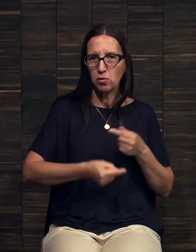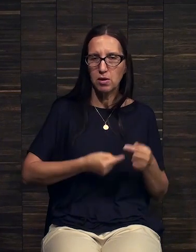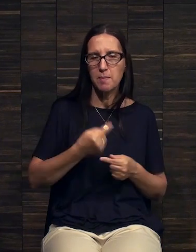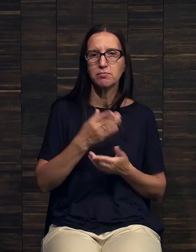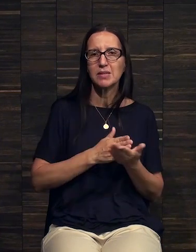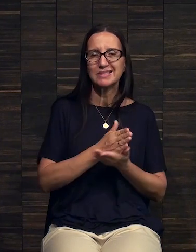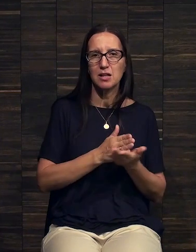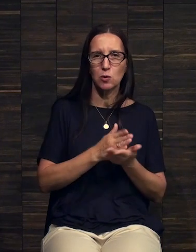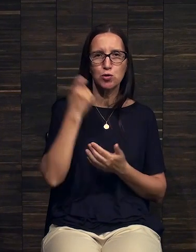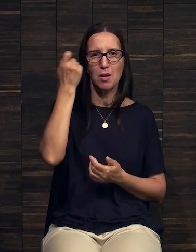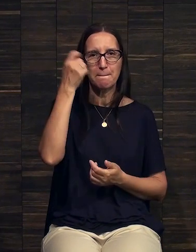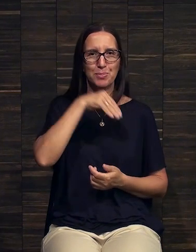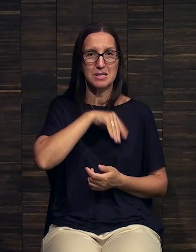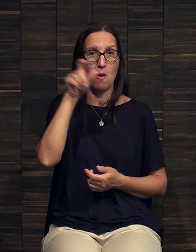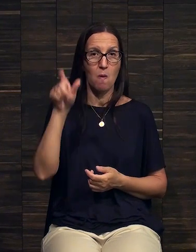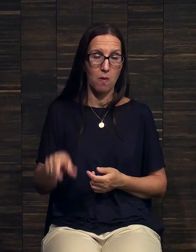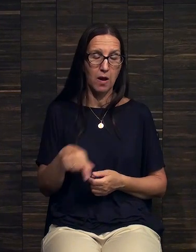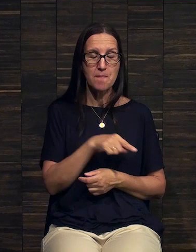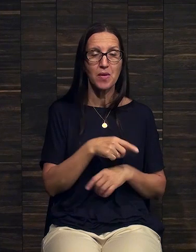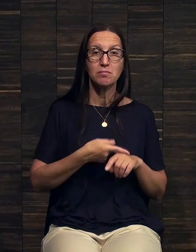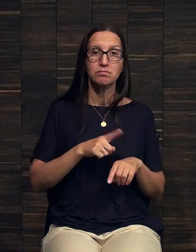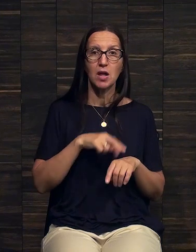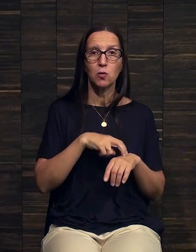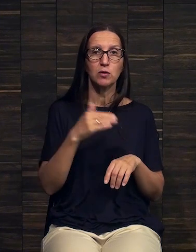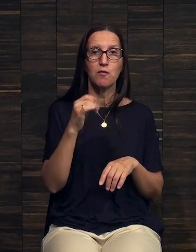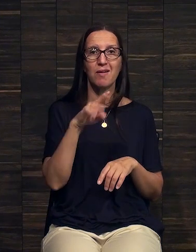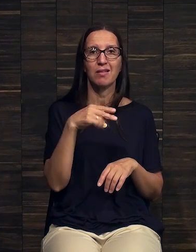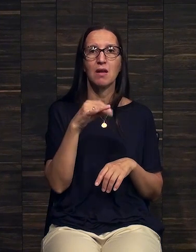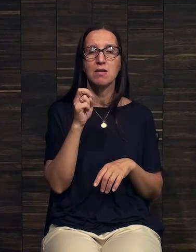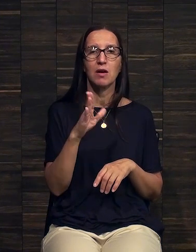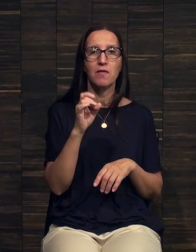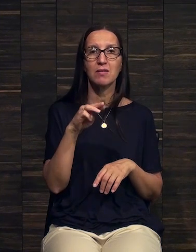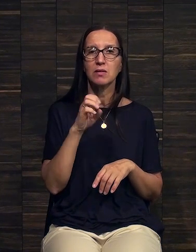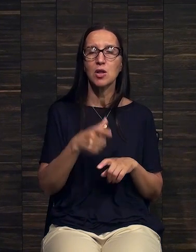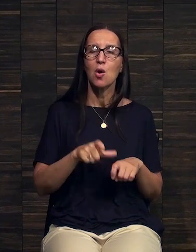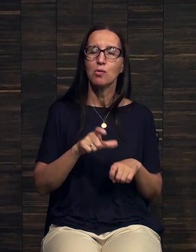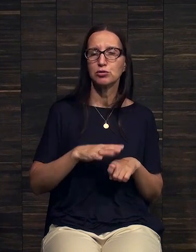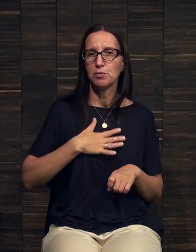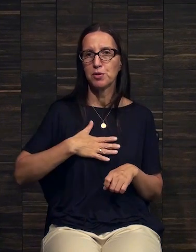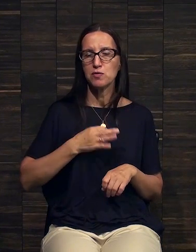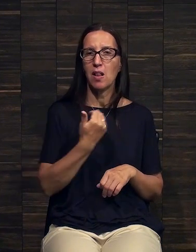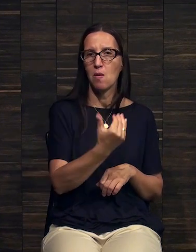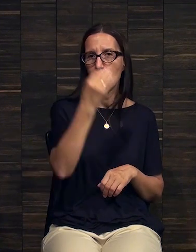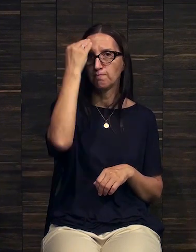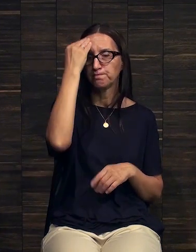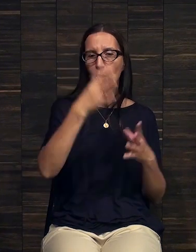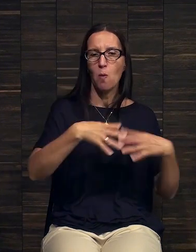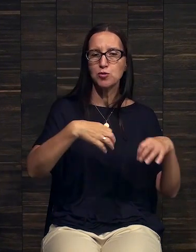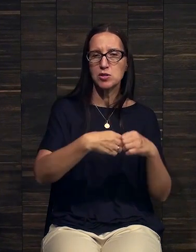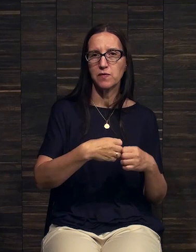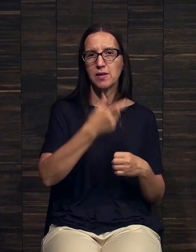German roots and he was a renowned psychiatrist, but he worried a lot on